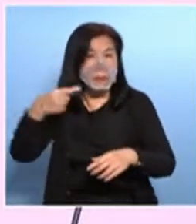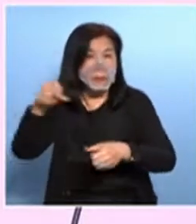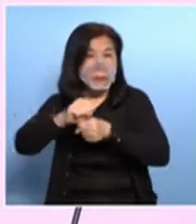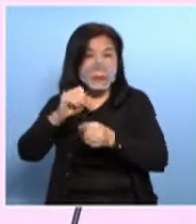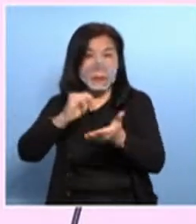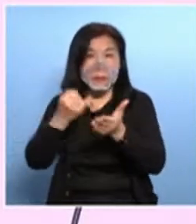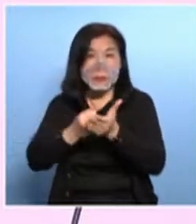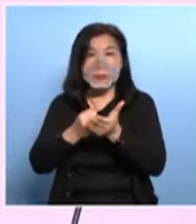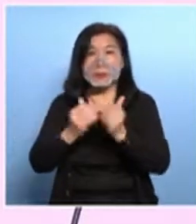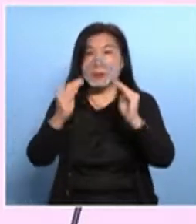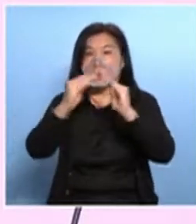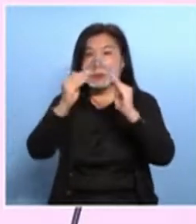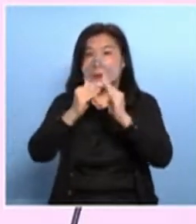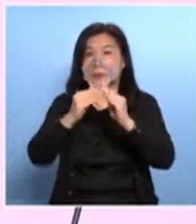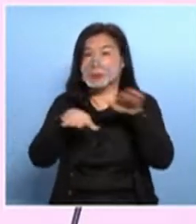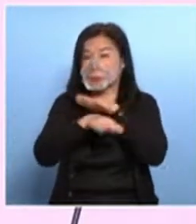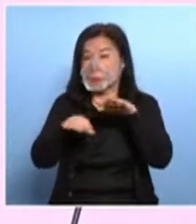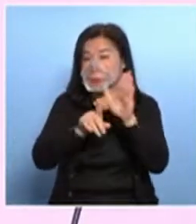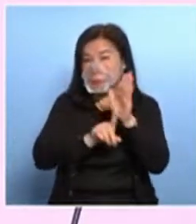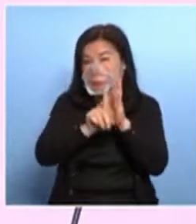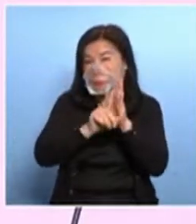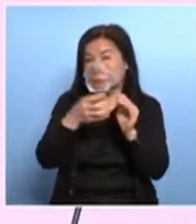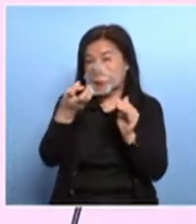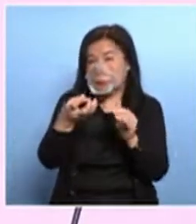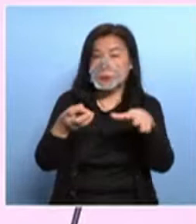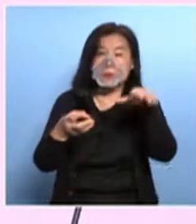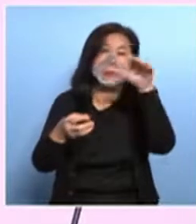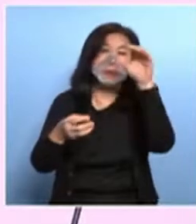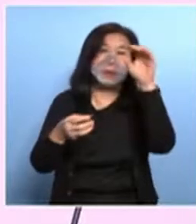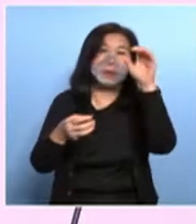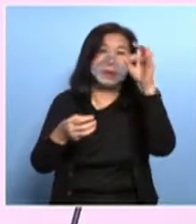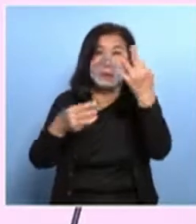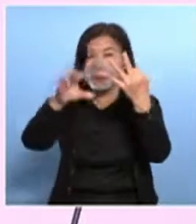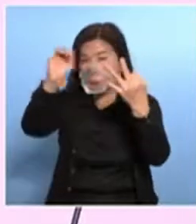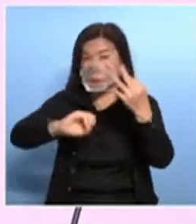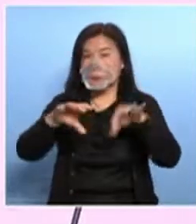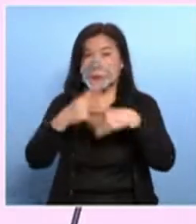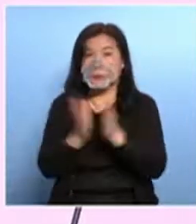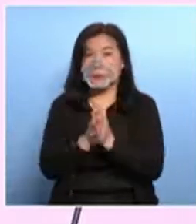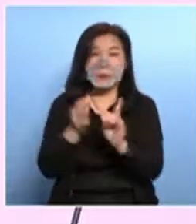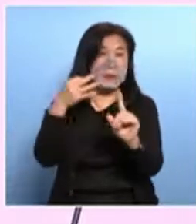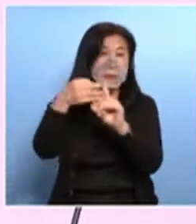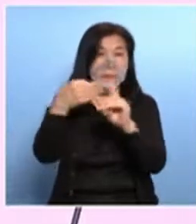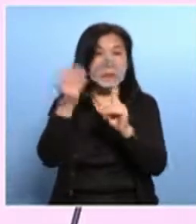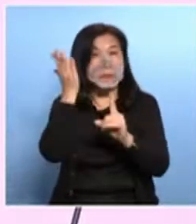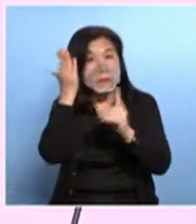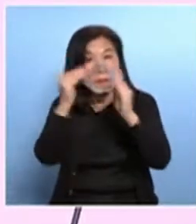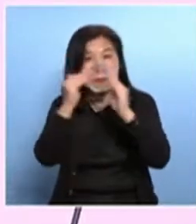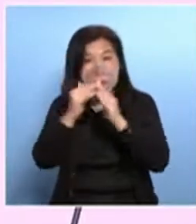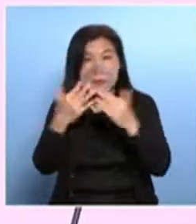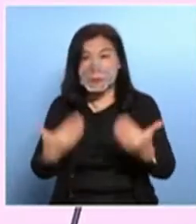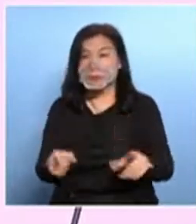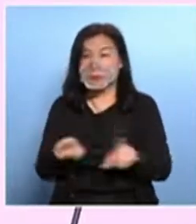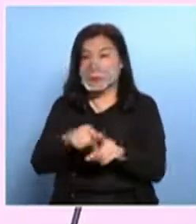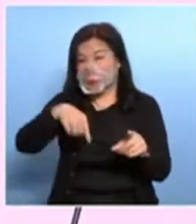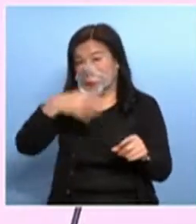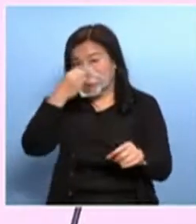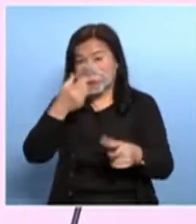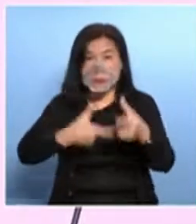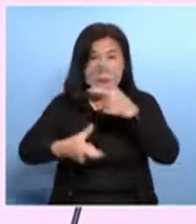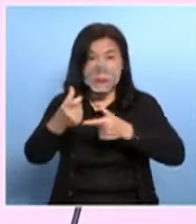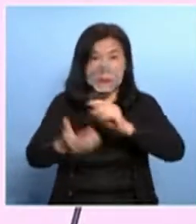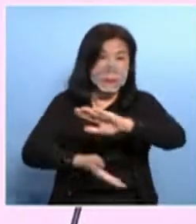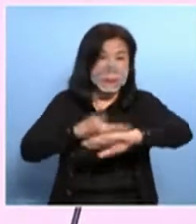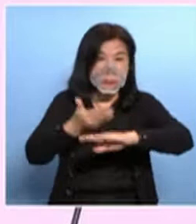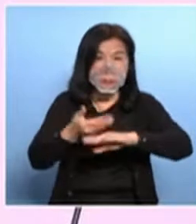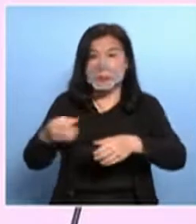US interest rate hikes, flat prices still saw a moderate increase of 3% for the whole year. As for the non-residential property